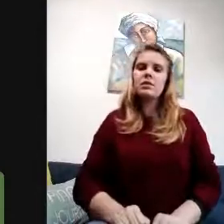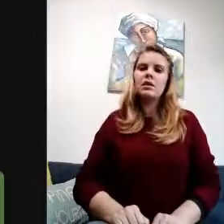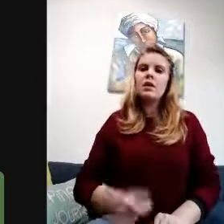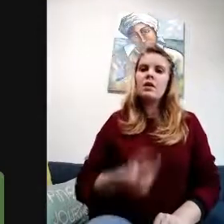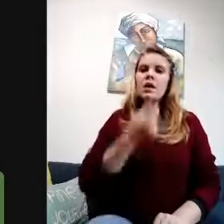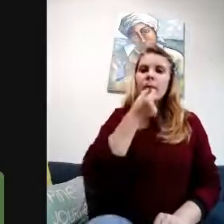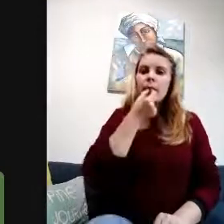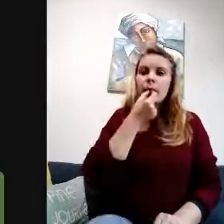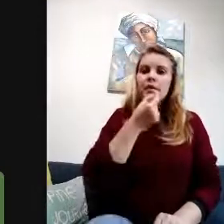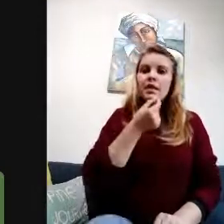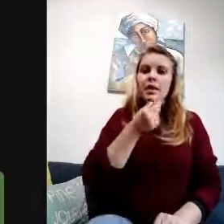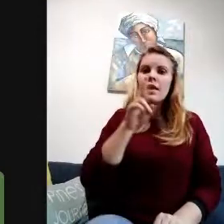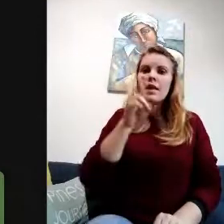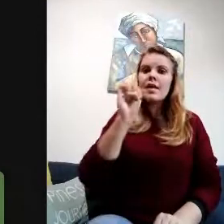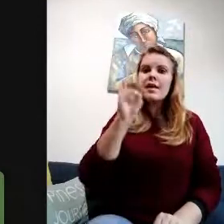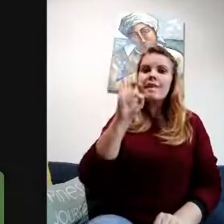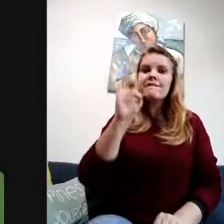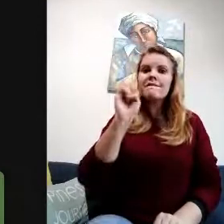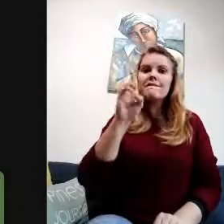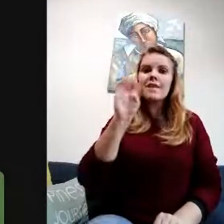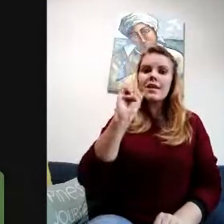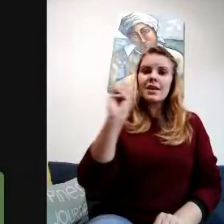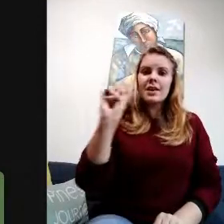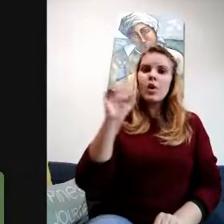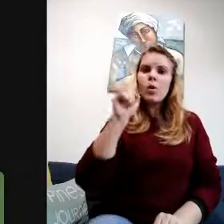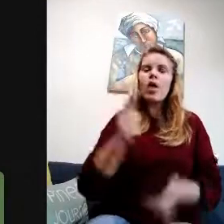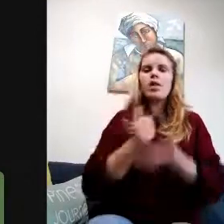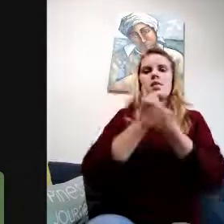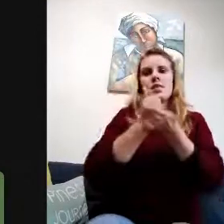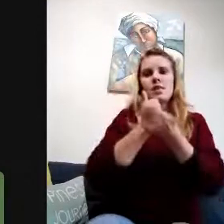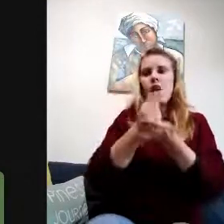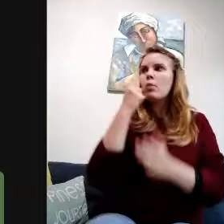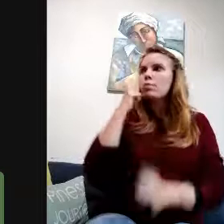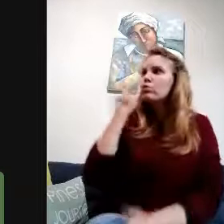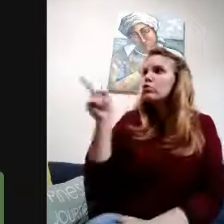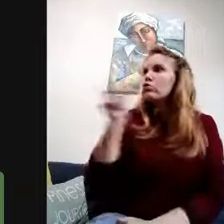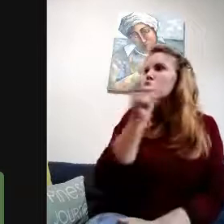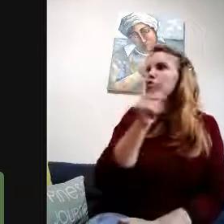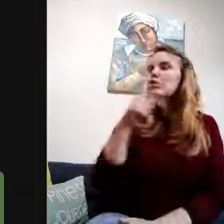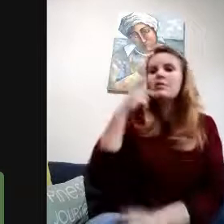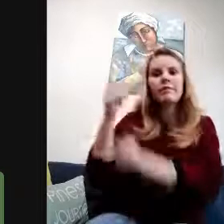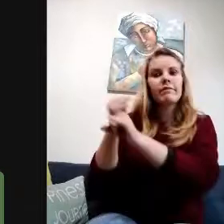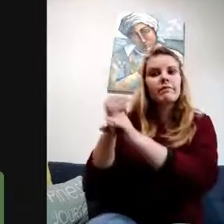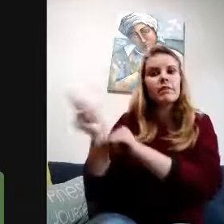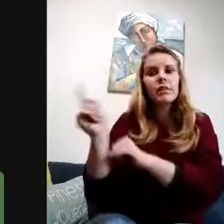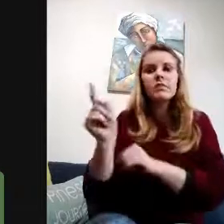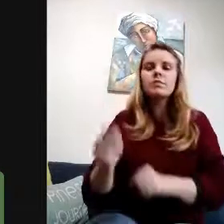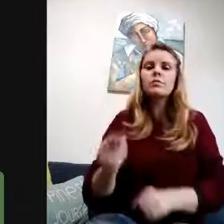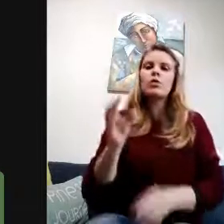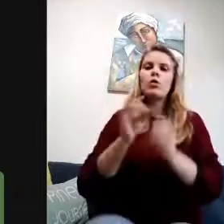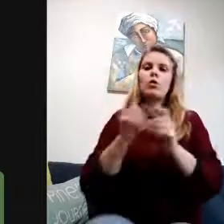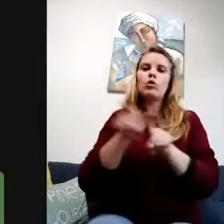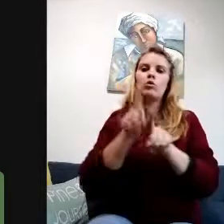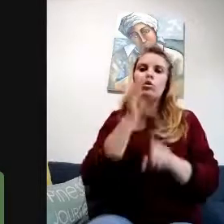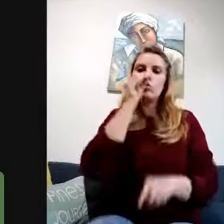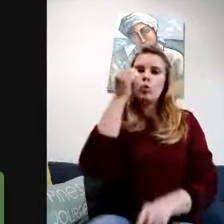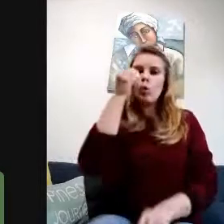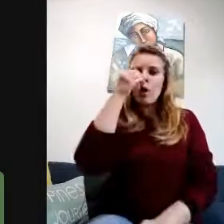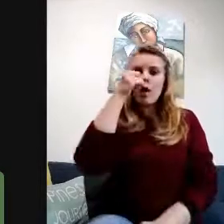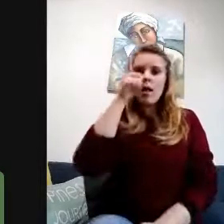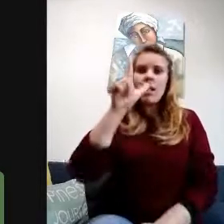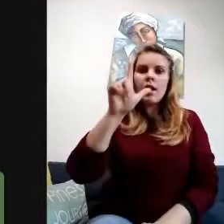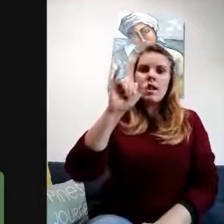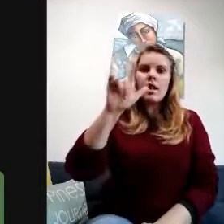players to achieve that. We'll also, and I spoke to Tournament Director Lily Reich, we'll also look at the timesheets